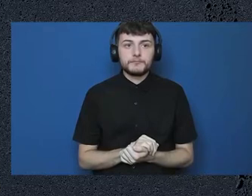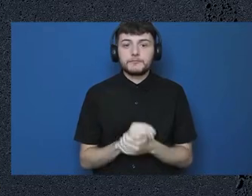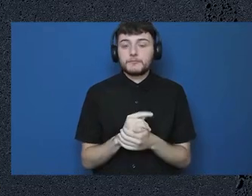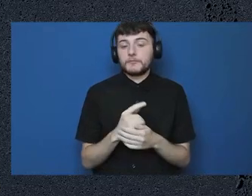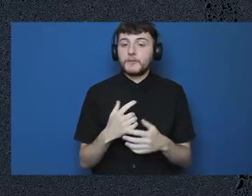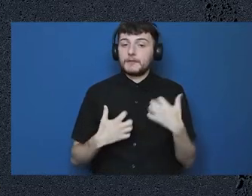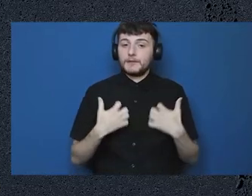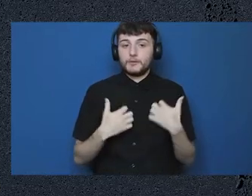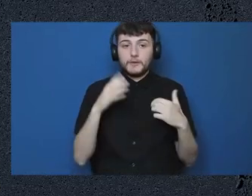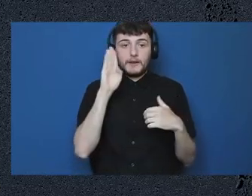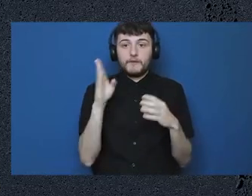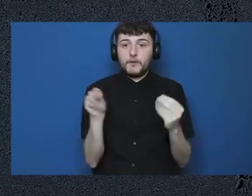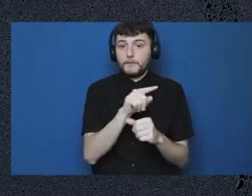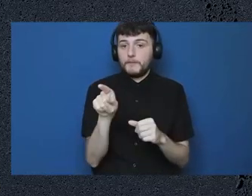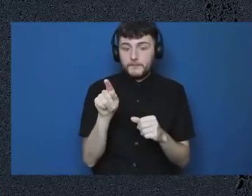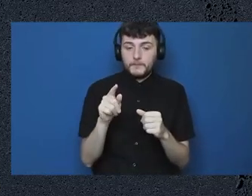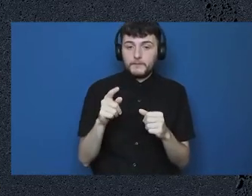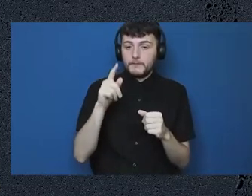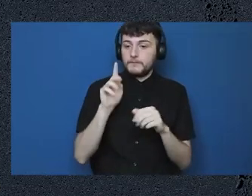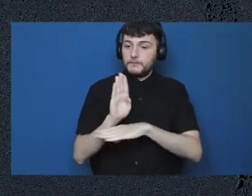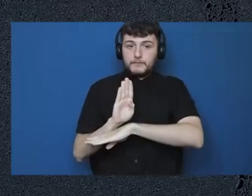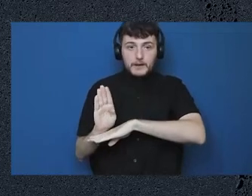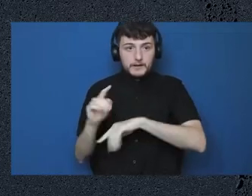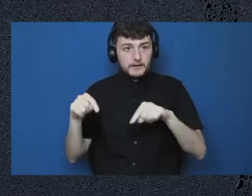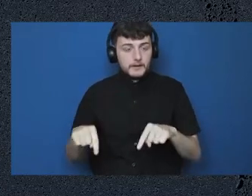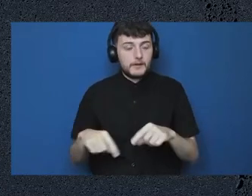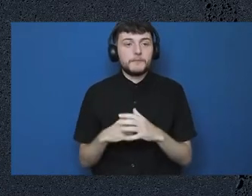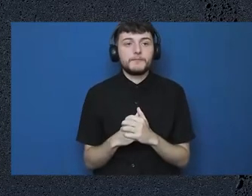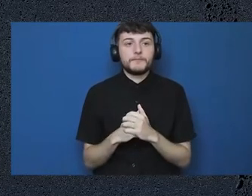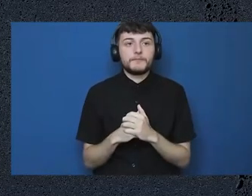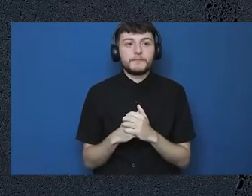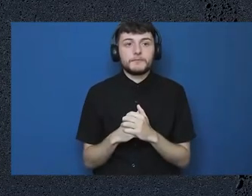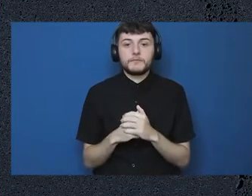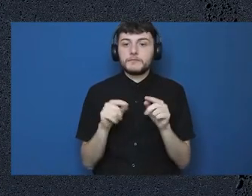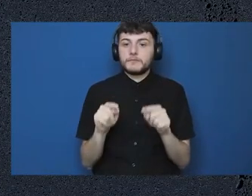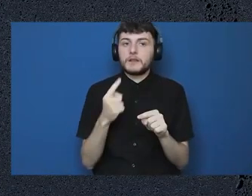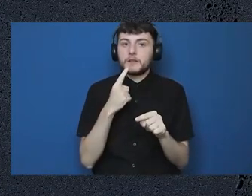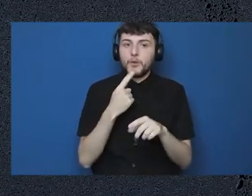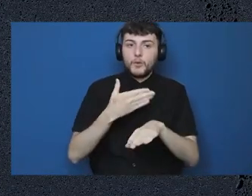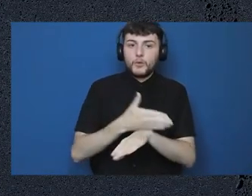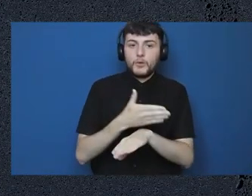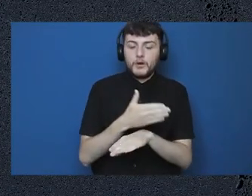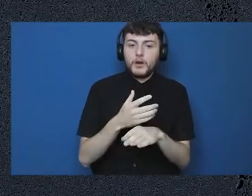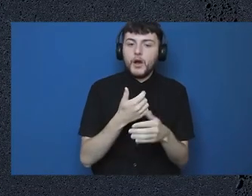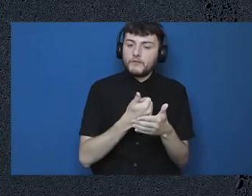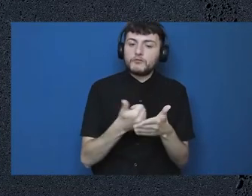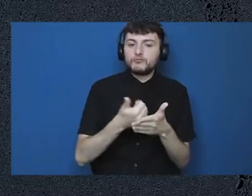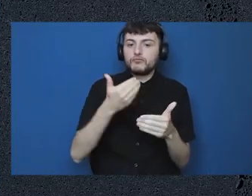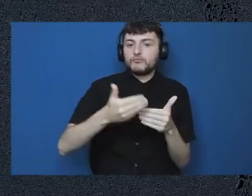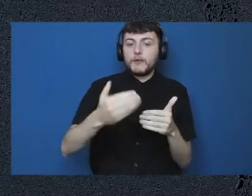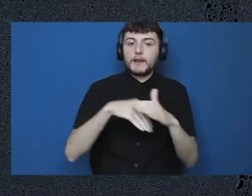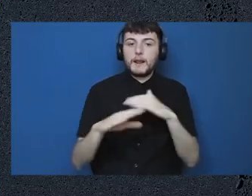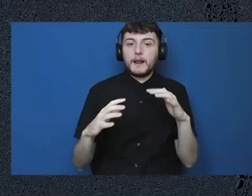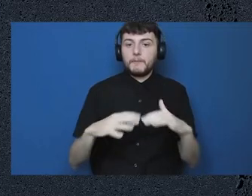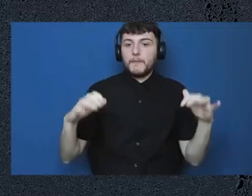work that is done periodically by the Parliament of Victoria to work with and engage with the science community along with the